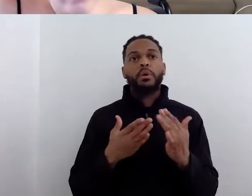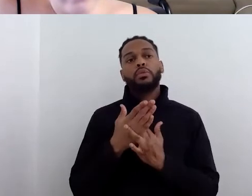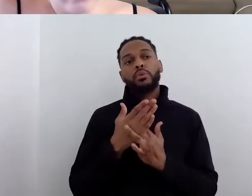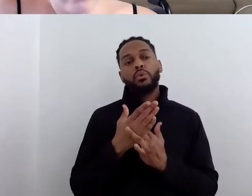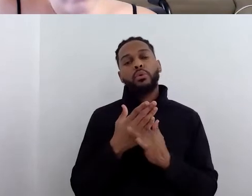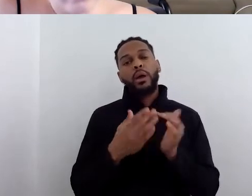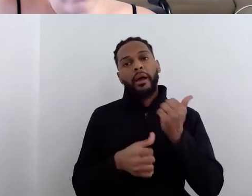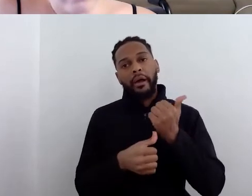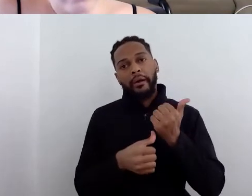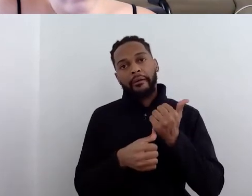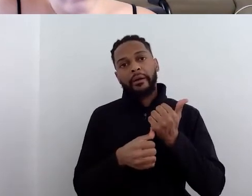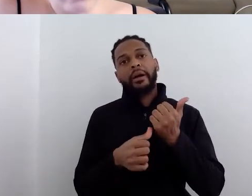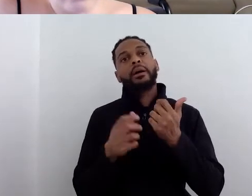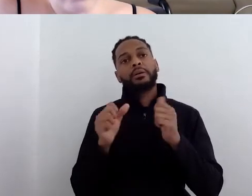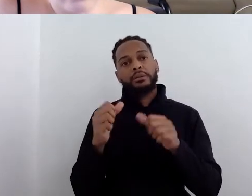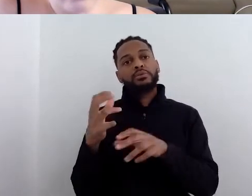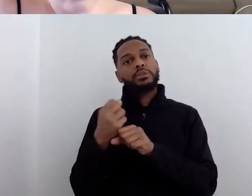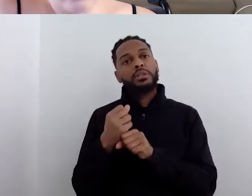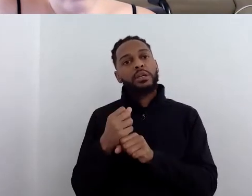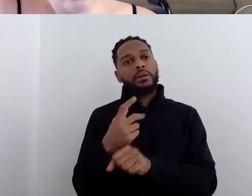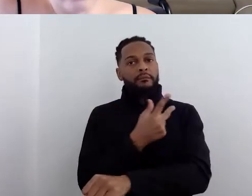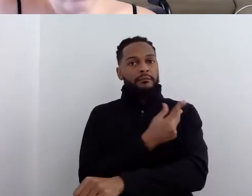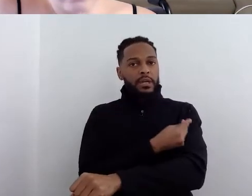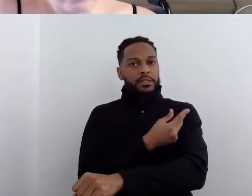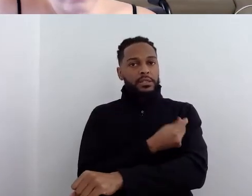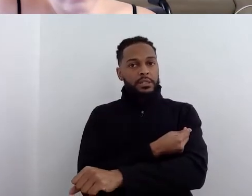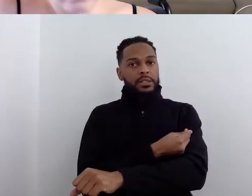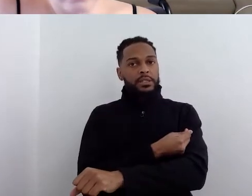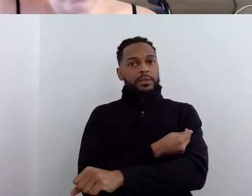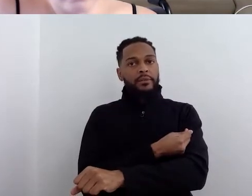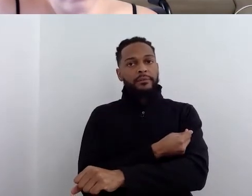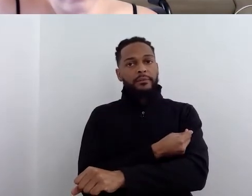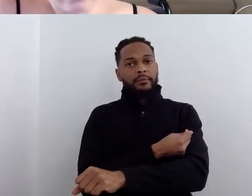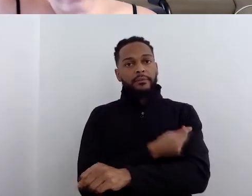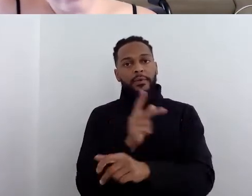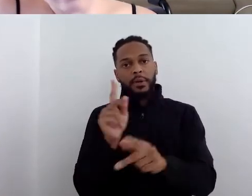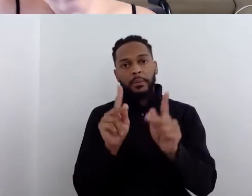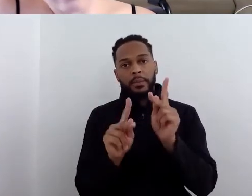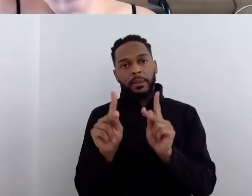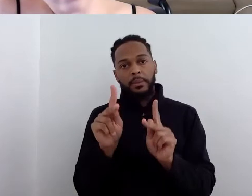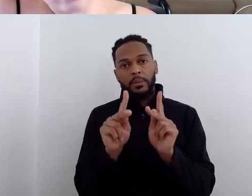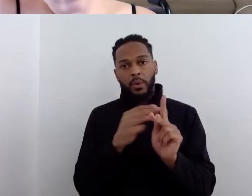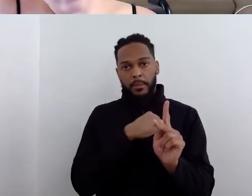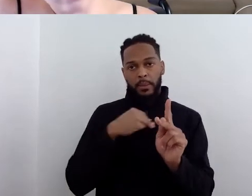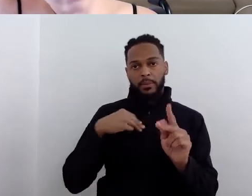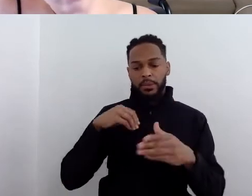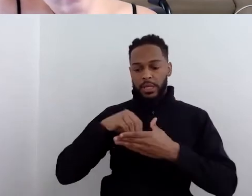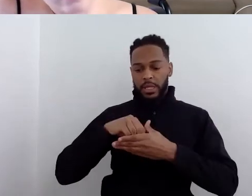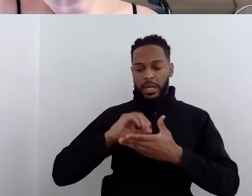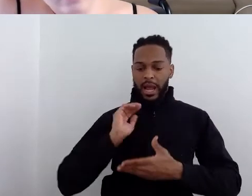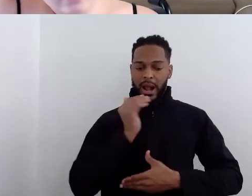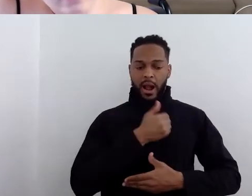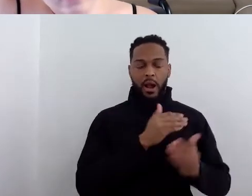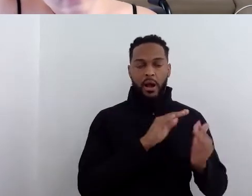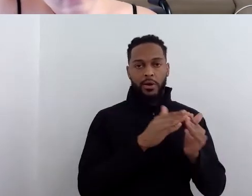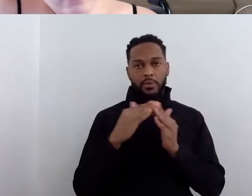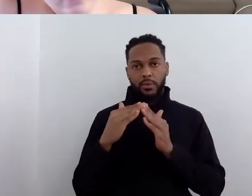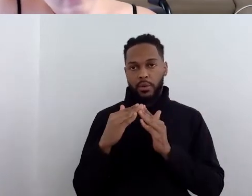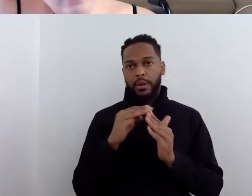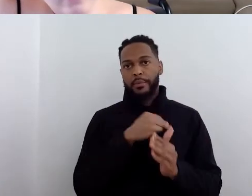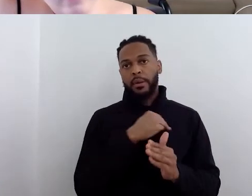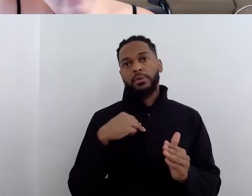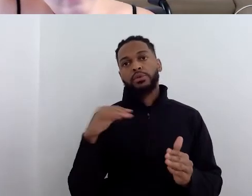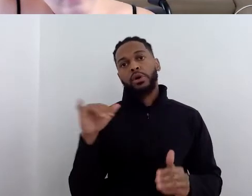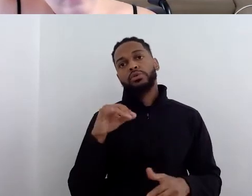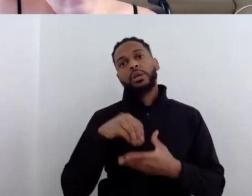for, you know, members of our community and members for our